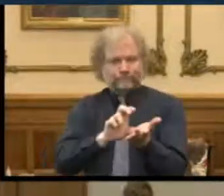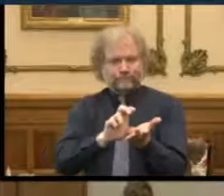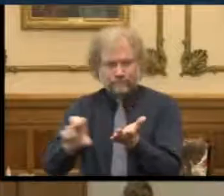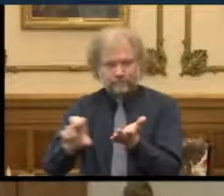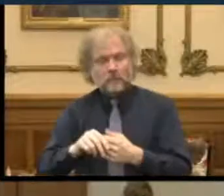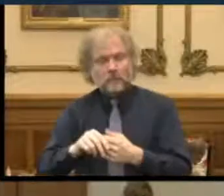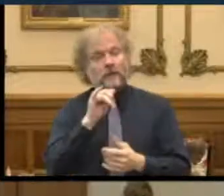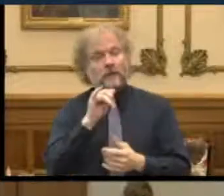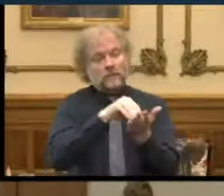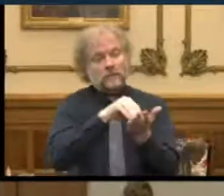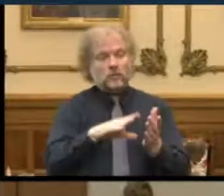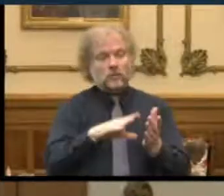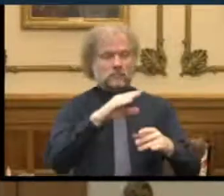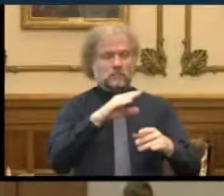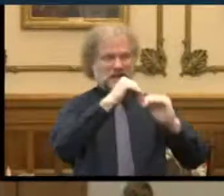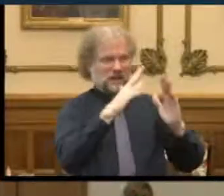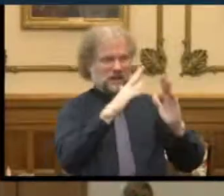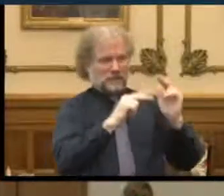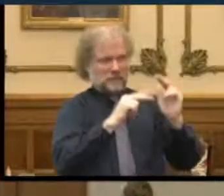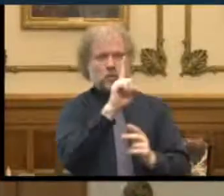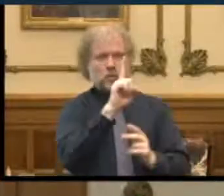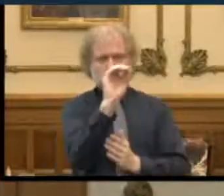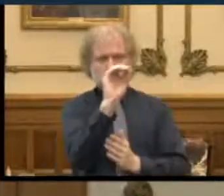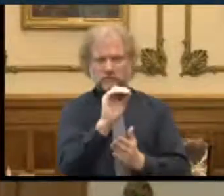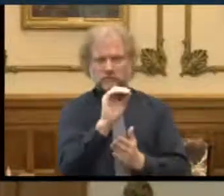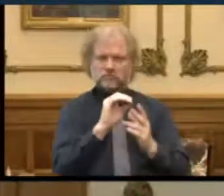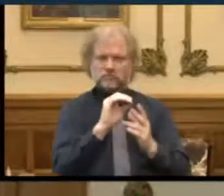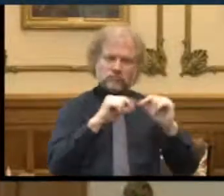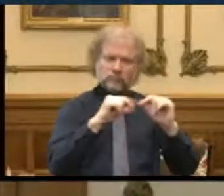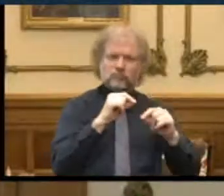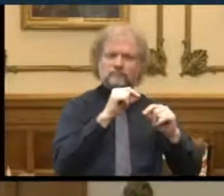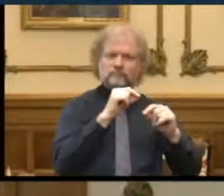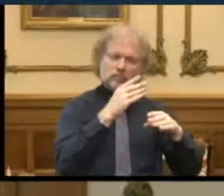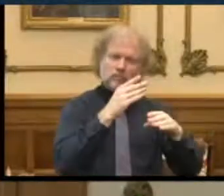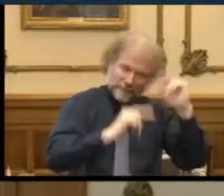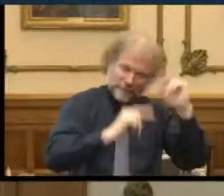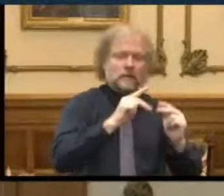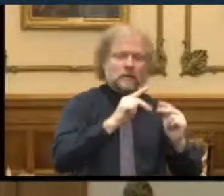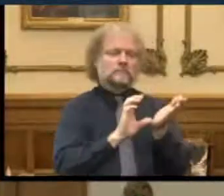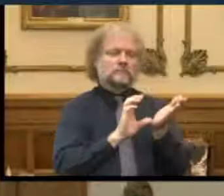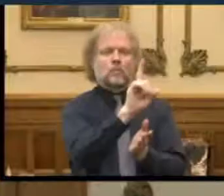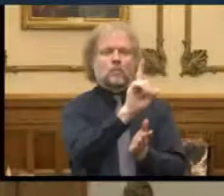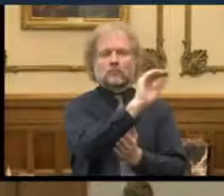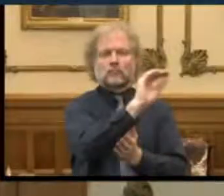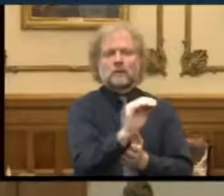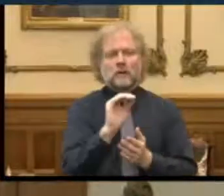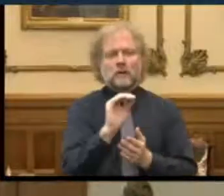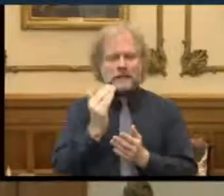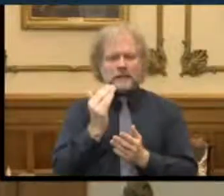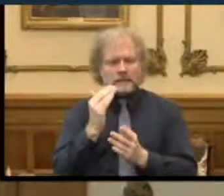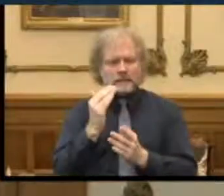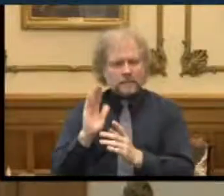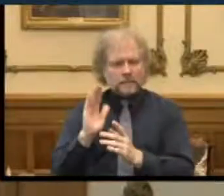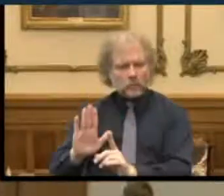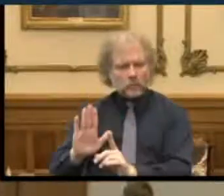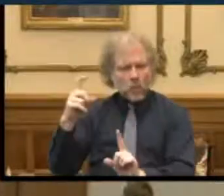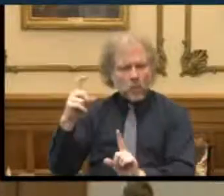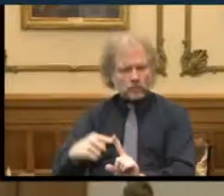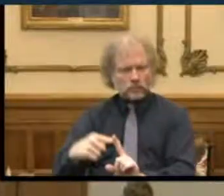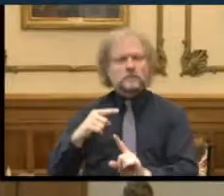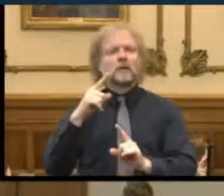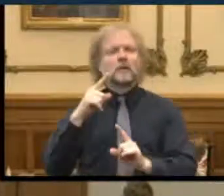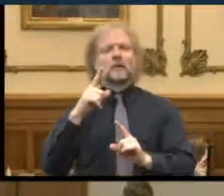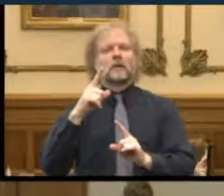If students are brick and mortar, it's 100%. And so I think what the question was getting at is the